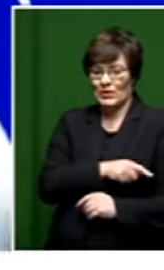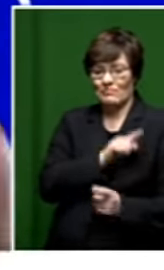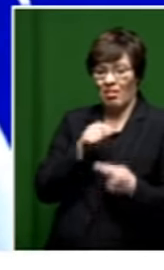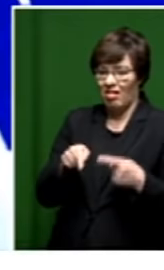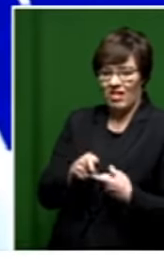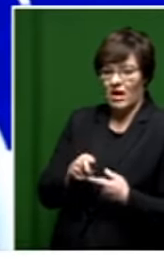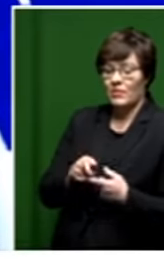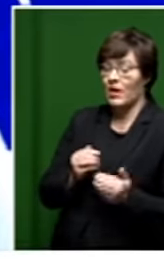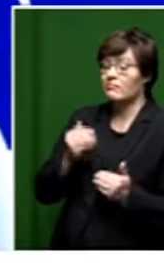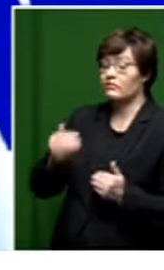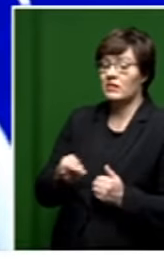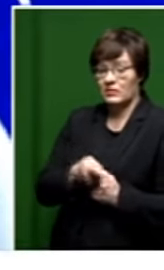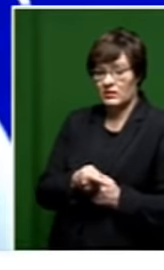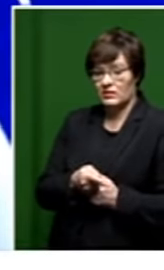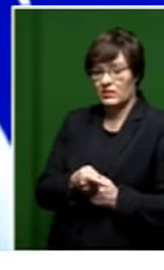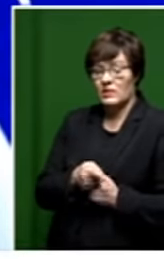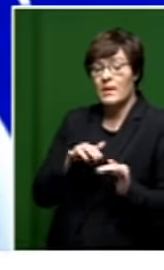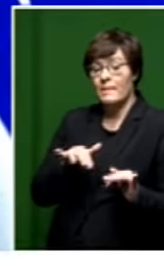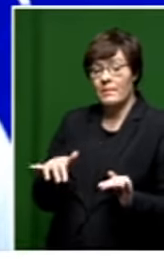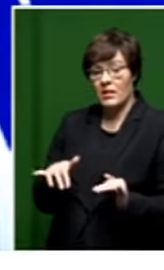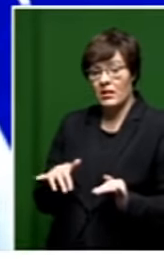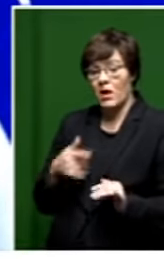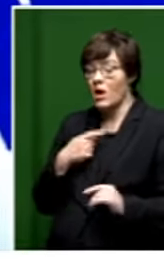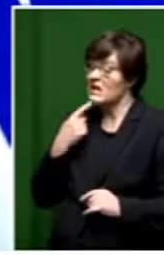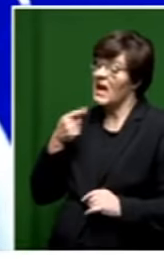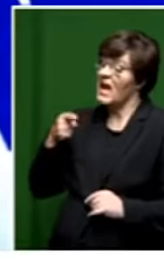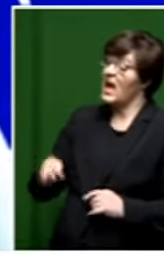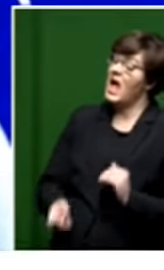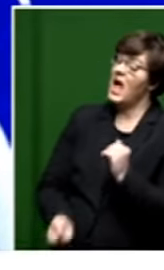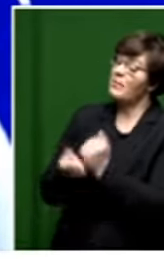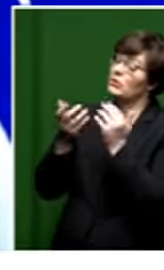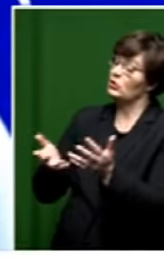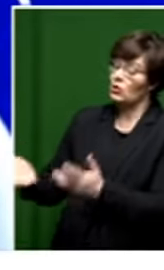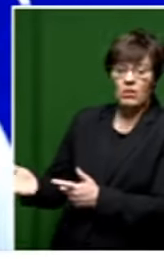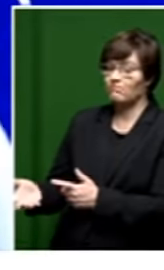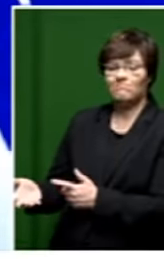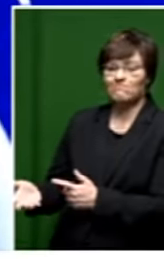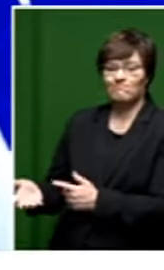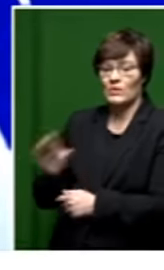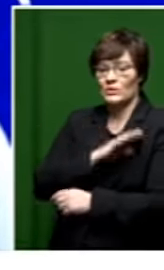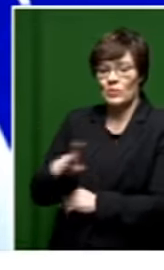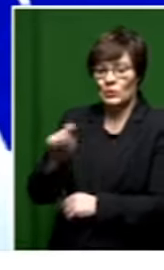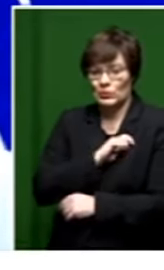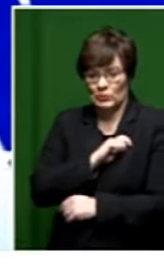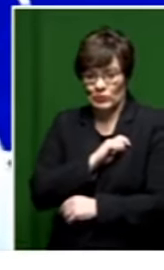put up front by the people who alleged those impractices were not